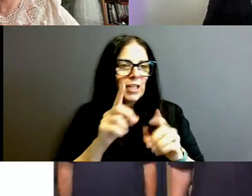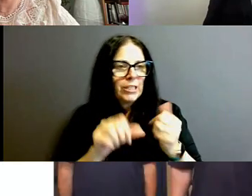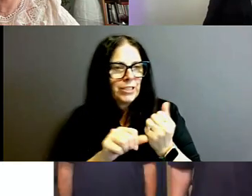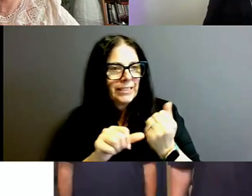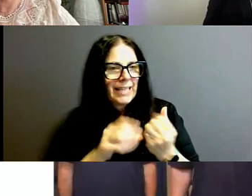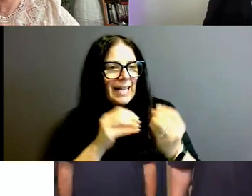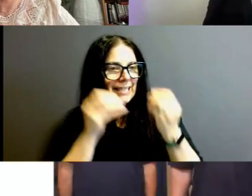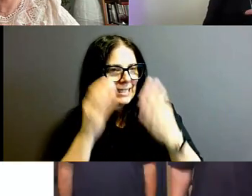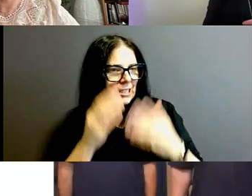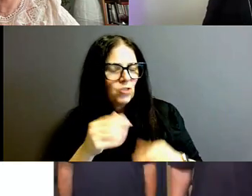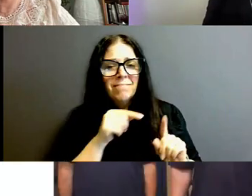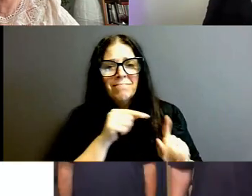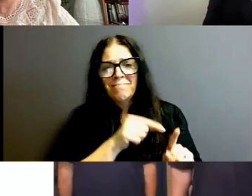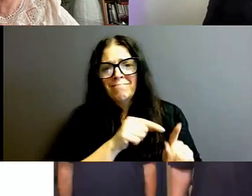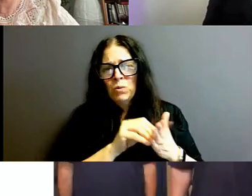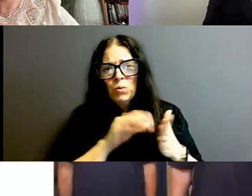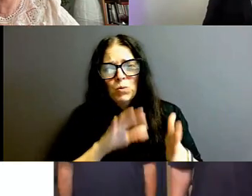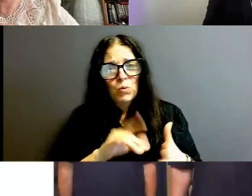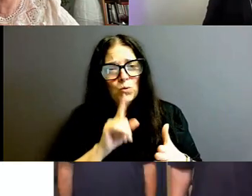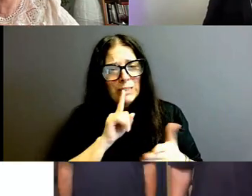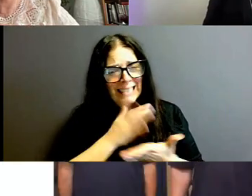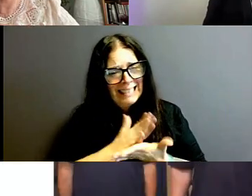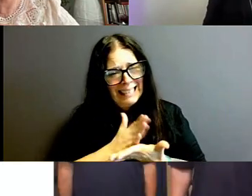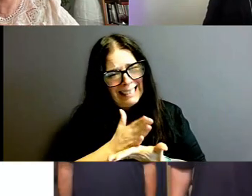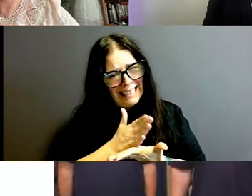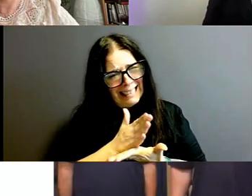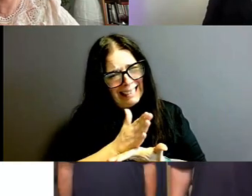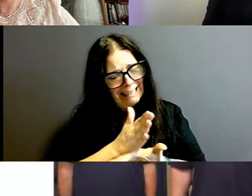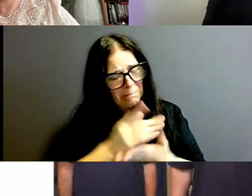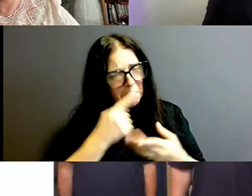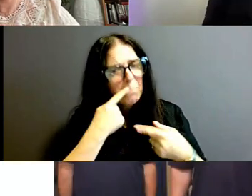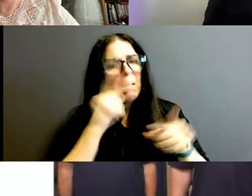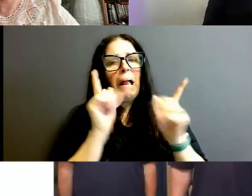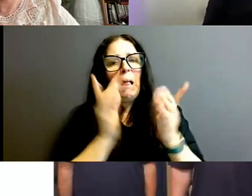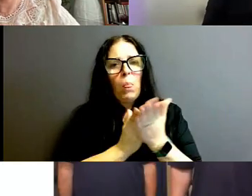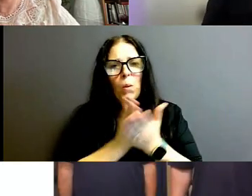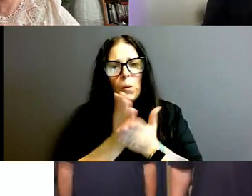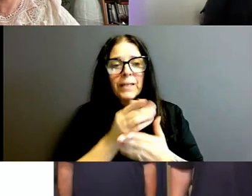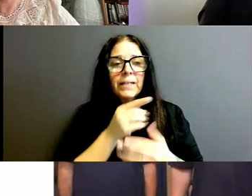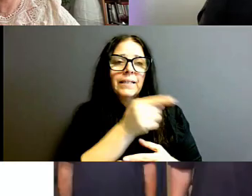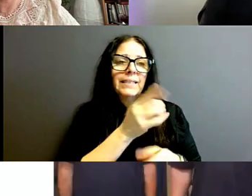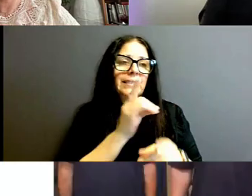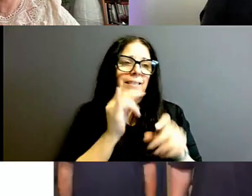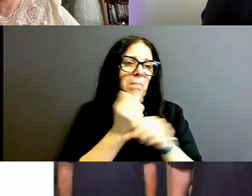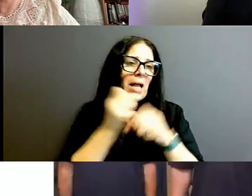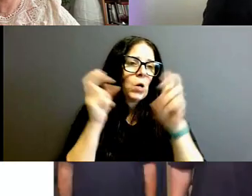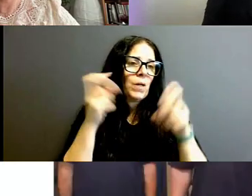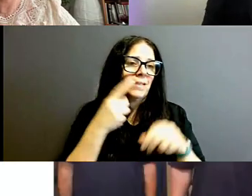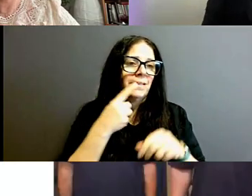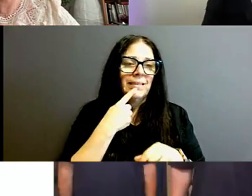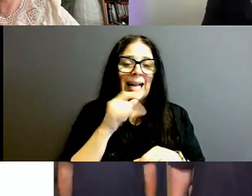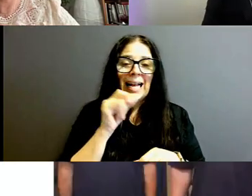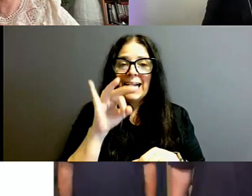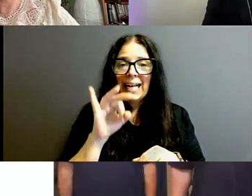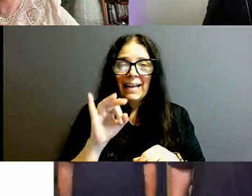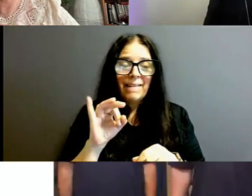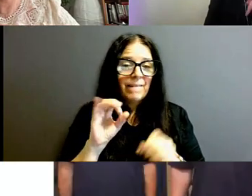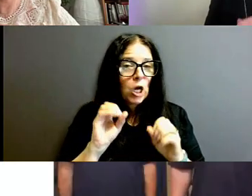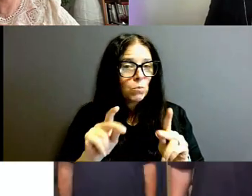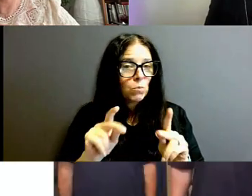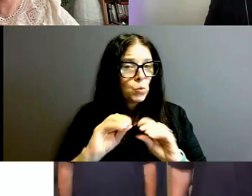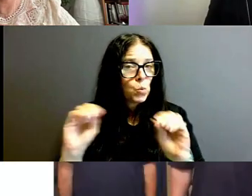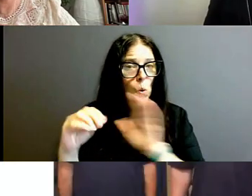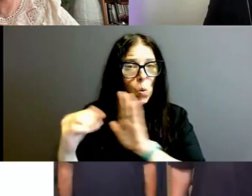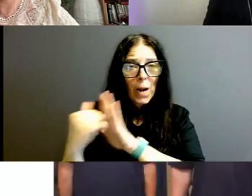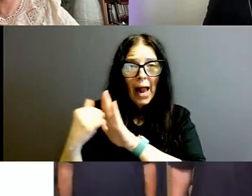This kid, beat all odds. And he even made a quote, if opportunity doesn't knock, build a door, right?